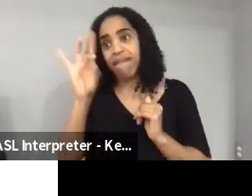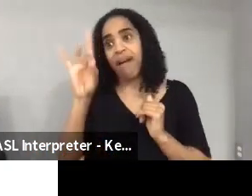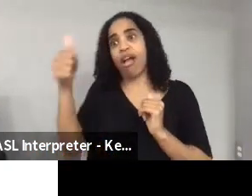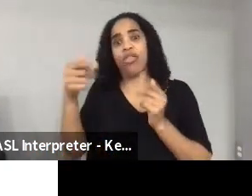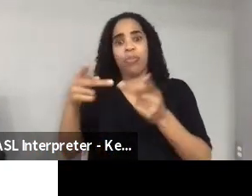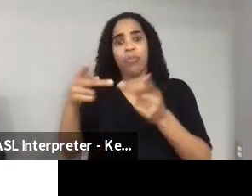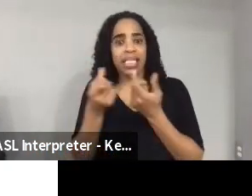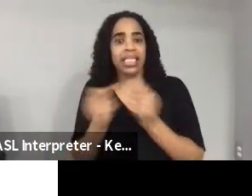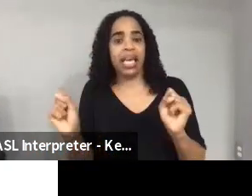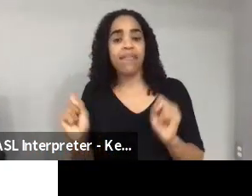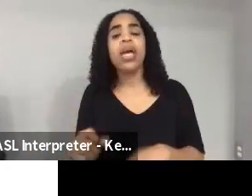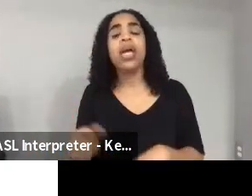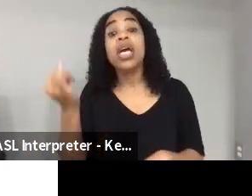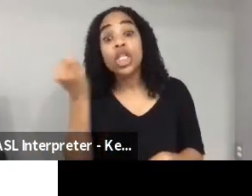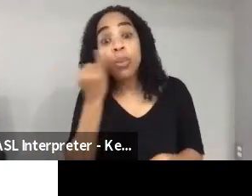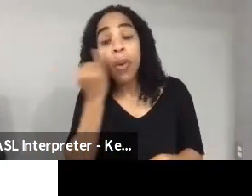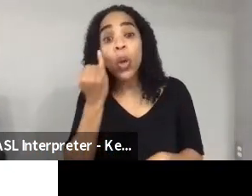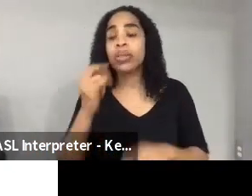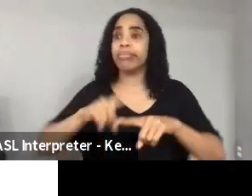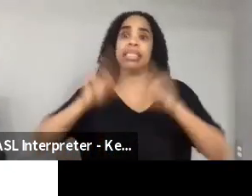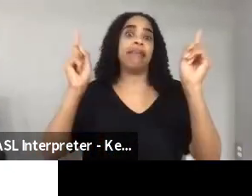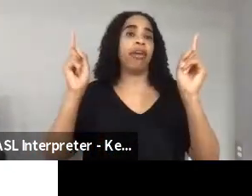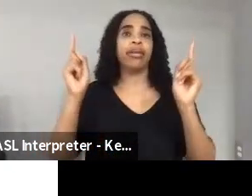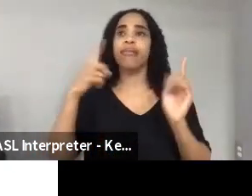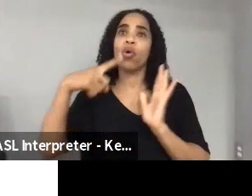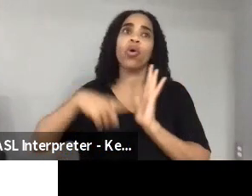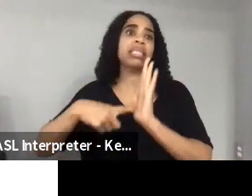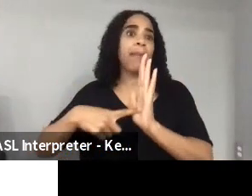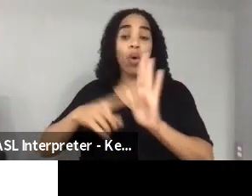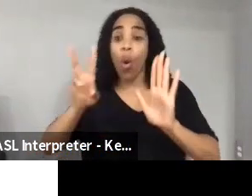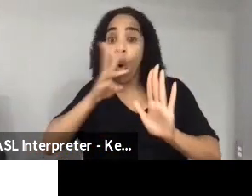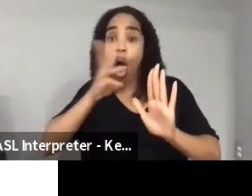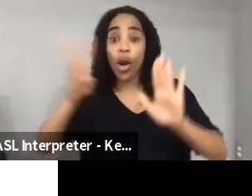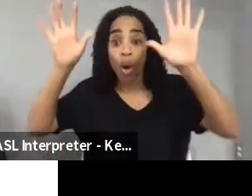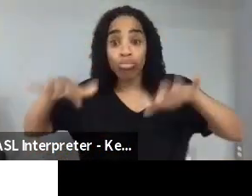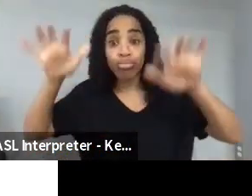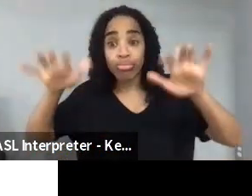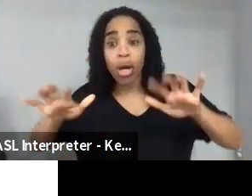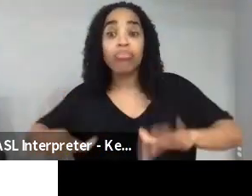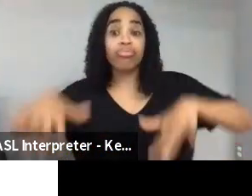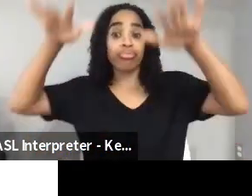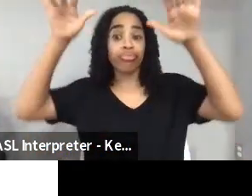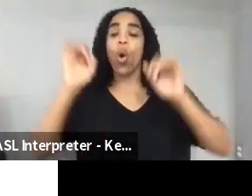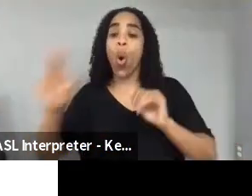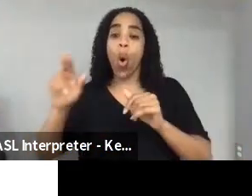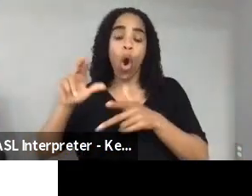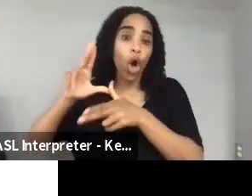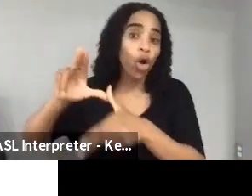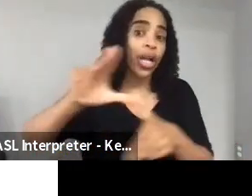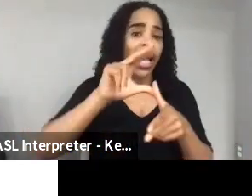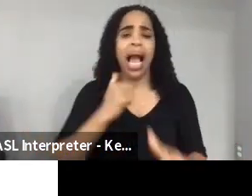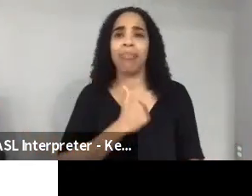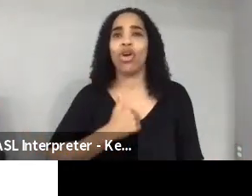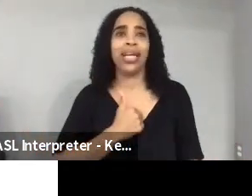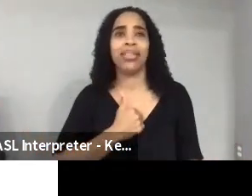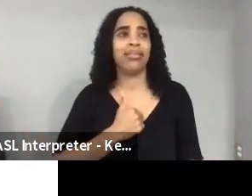If it's a different kind of a disaster, such as flooding or a hurricane, I'm sorry, we're not going to have a